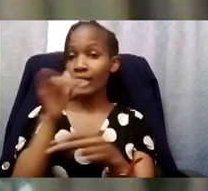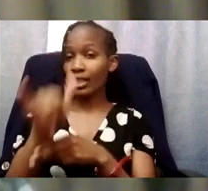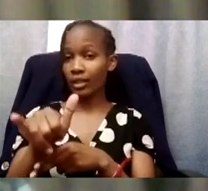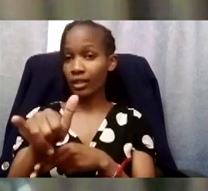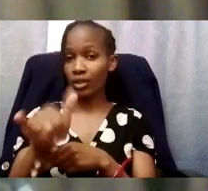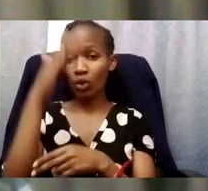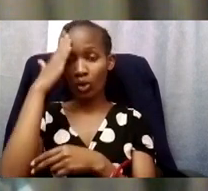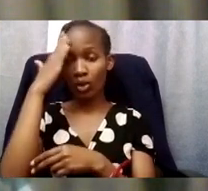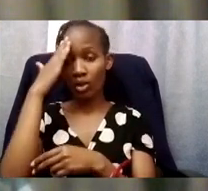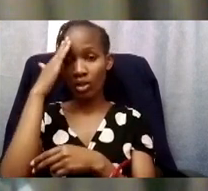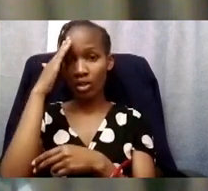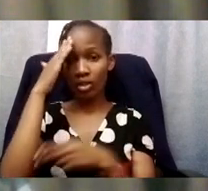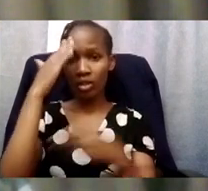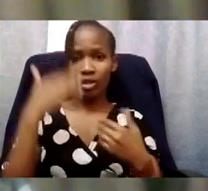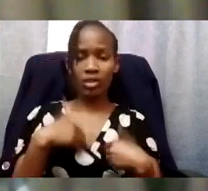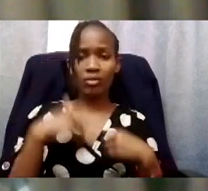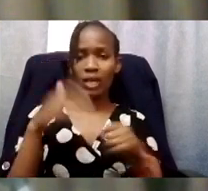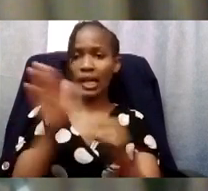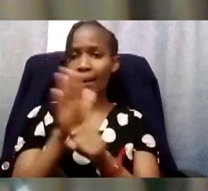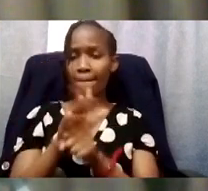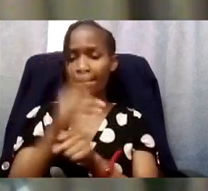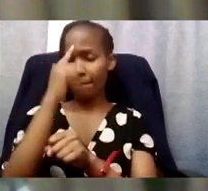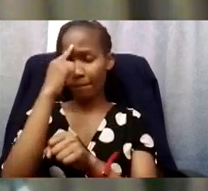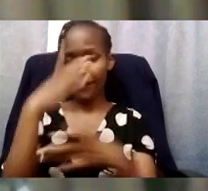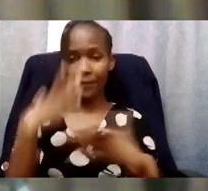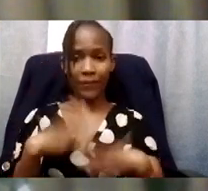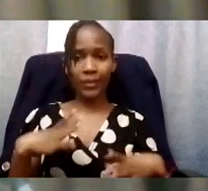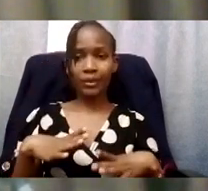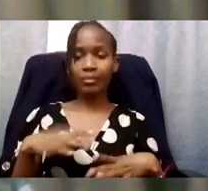we have a lot of Indians there in Kenya. The Kenyan guys are